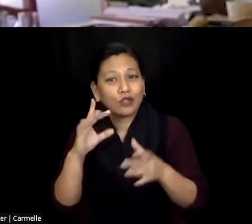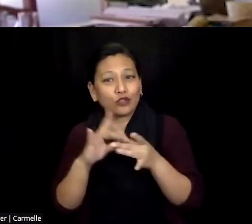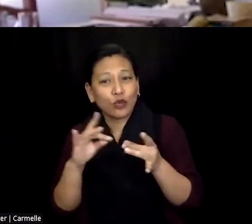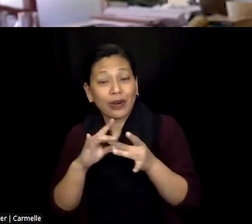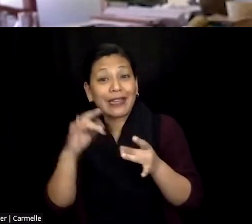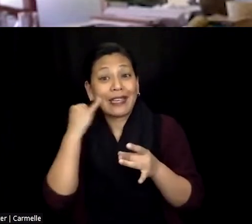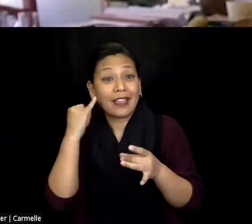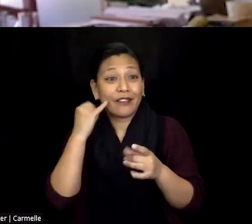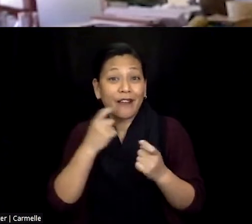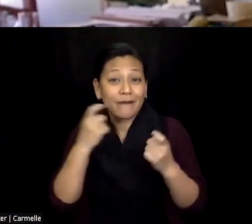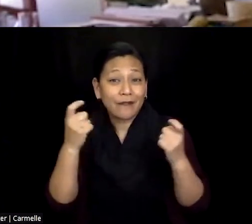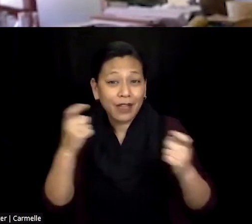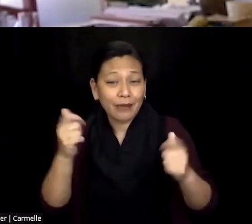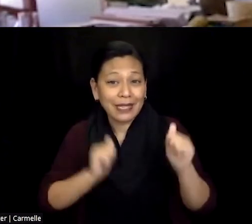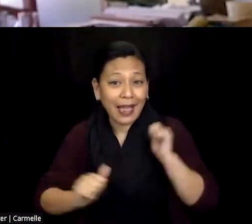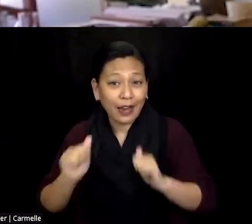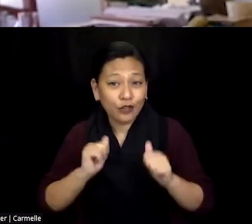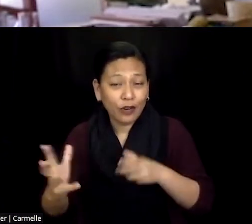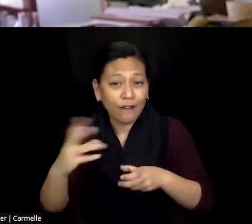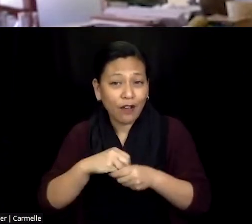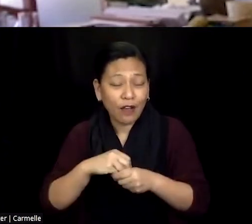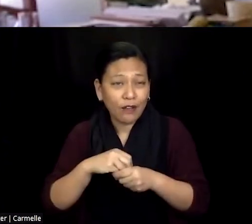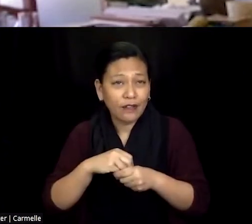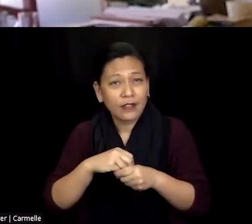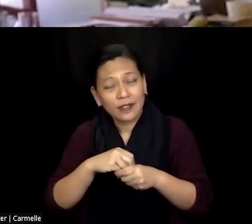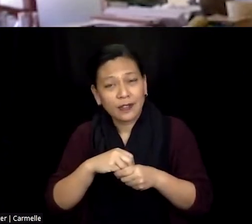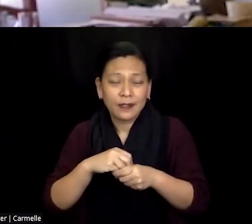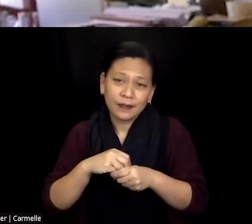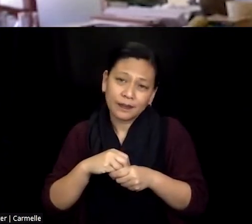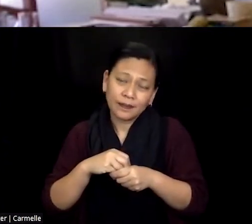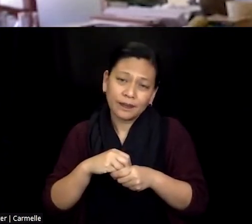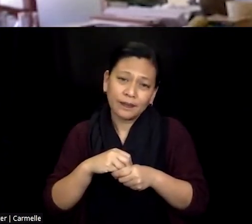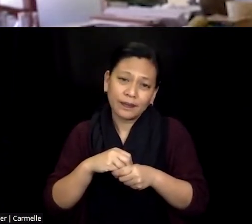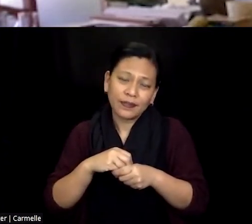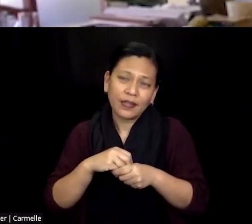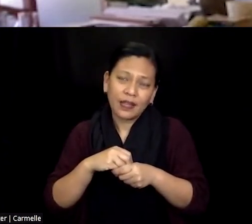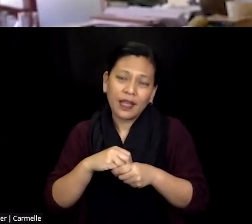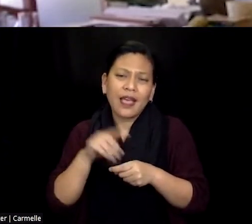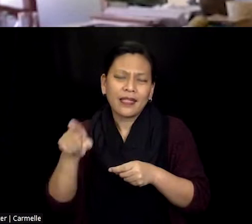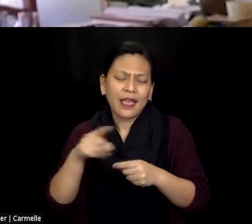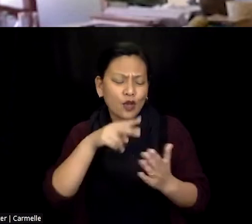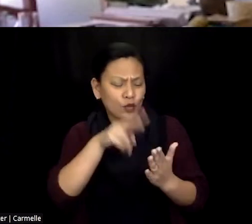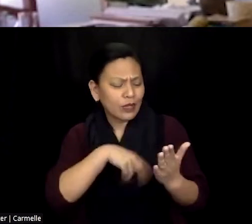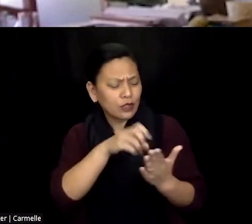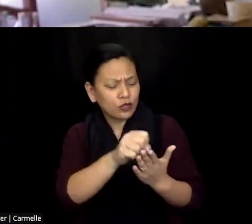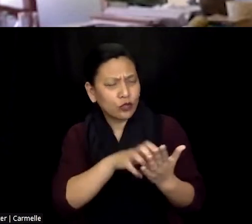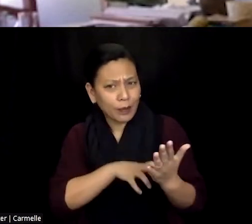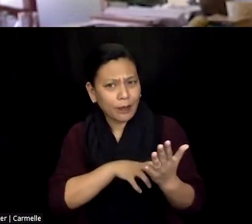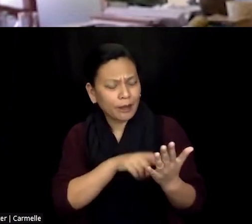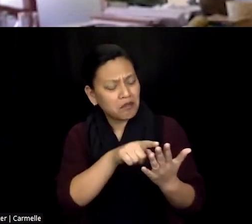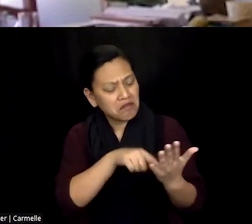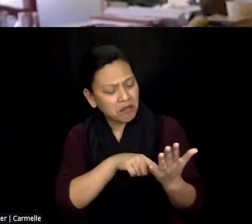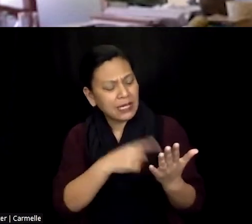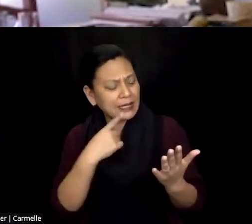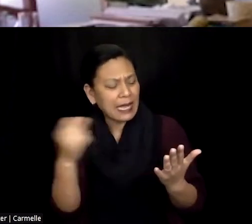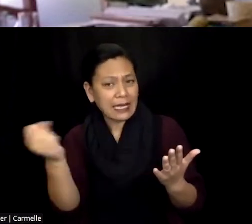with giant actors, we were lucky. Every time I've heard stories about working with giant actors, they read the script, they say, yes, they're going to do it. And